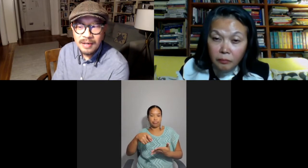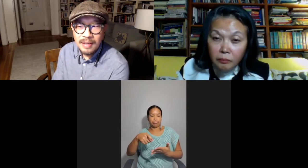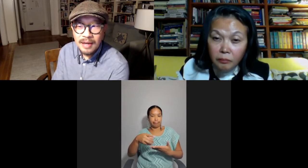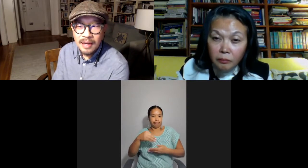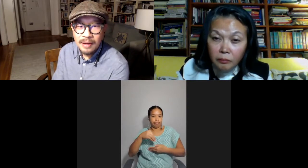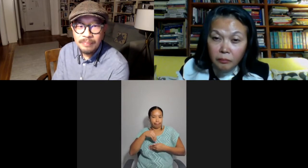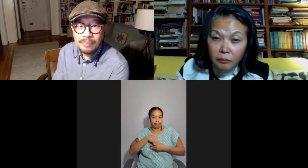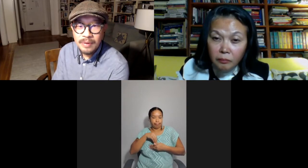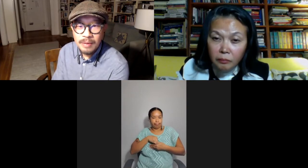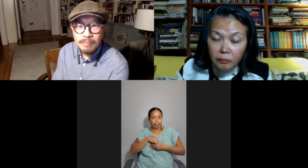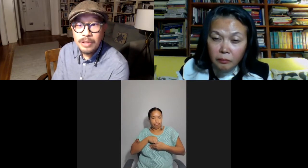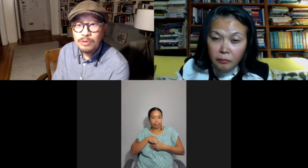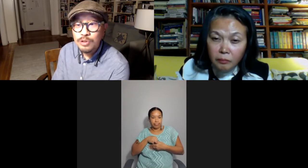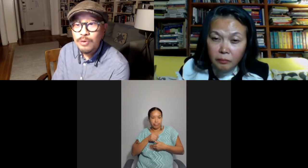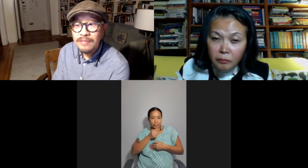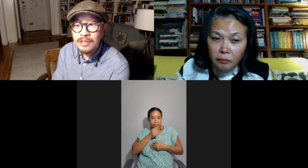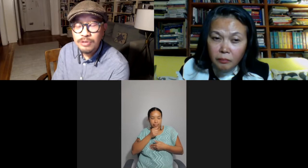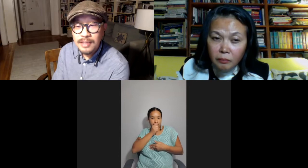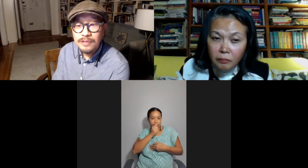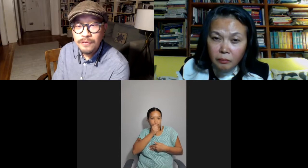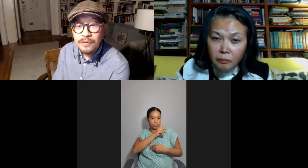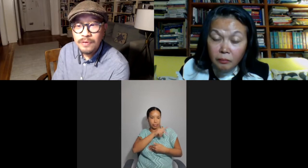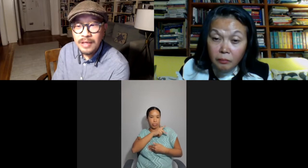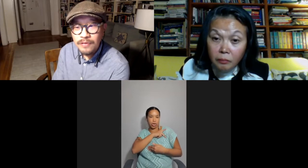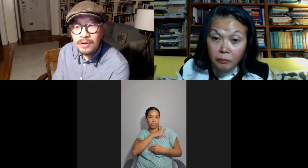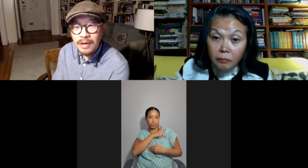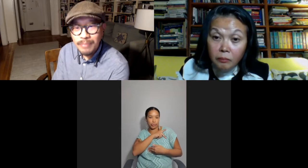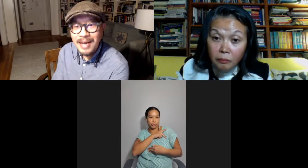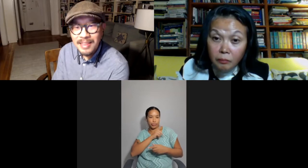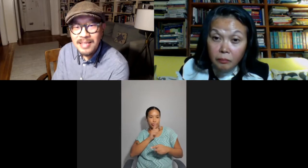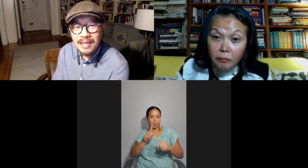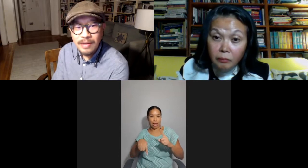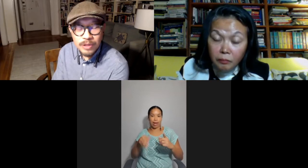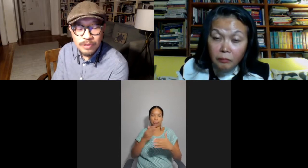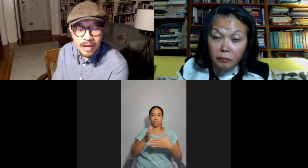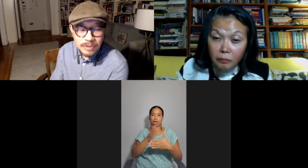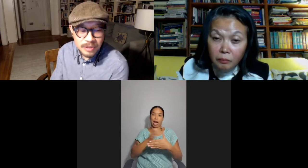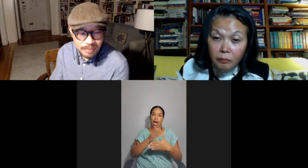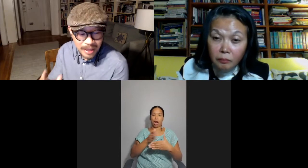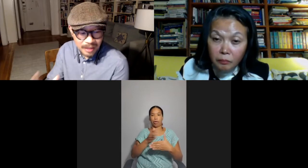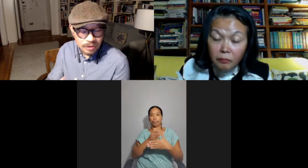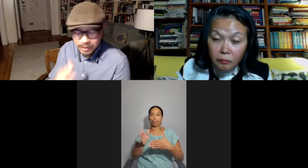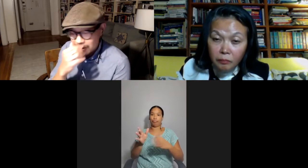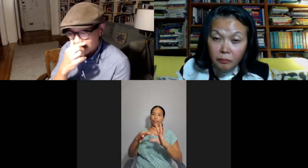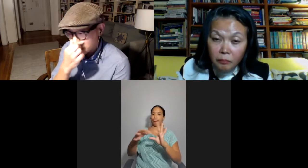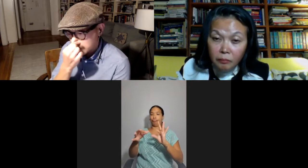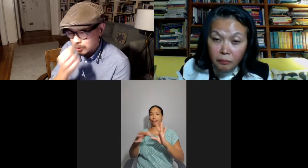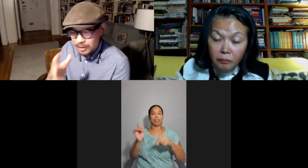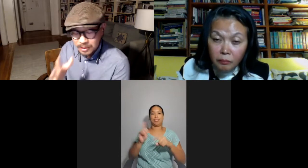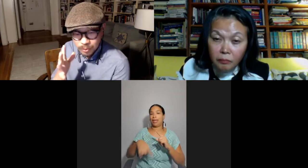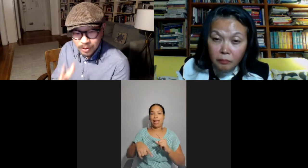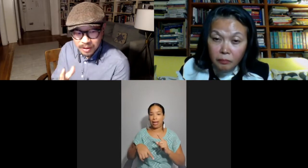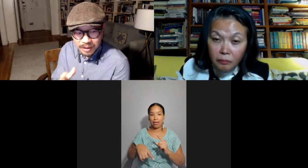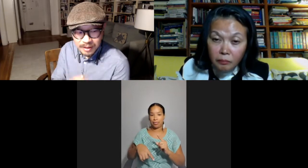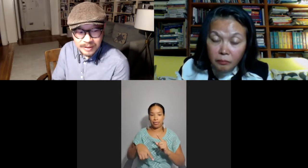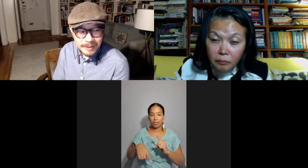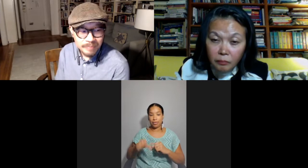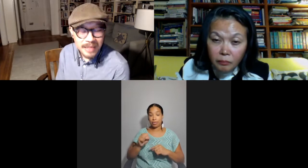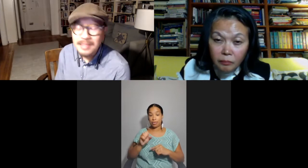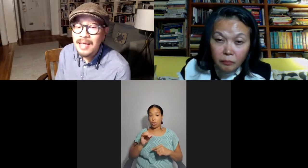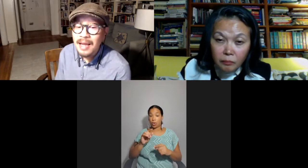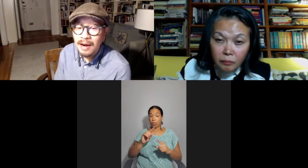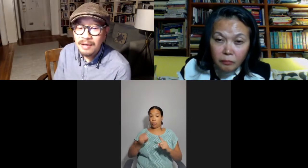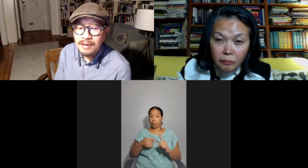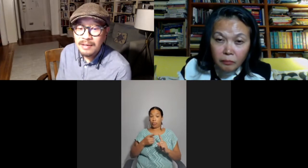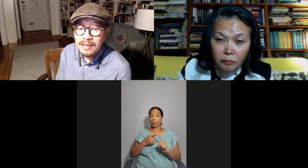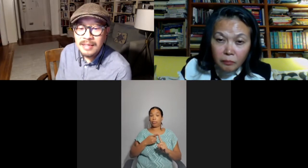before, but you do have to But I think that when you come to the page or when you come to the screen to work,